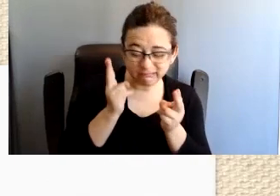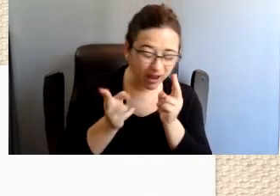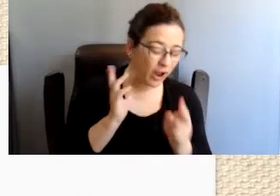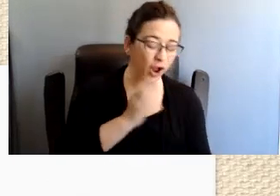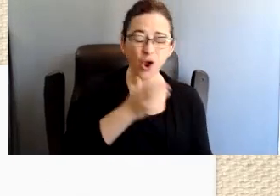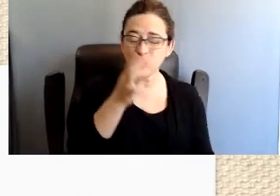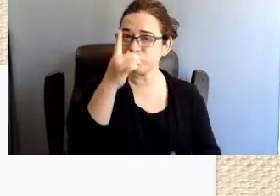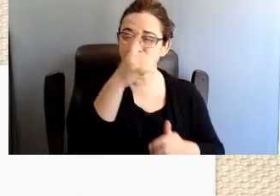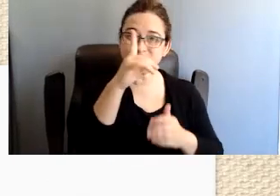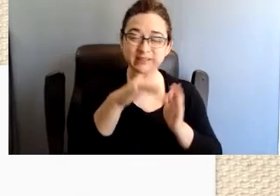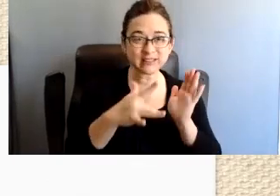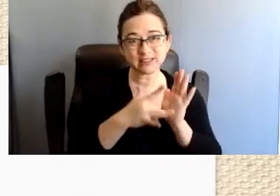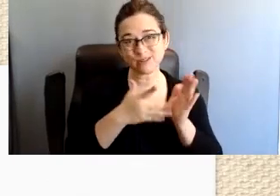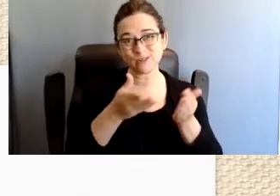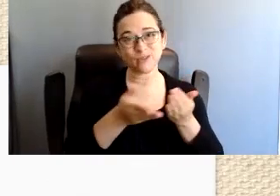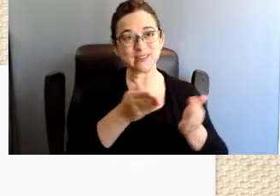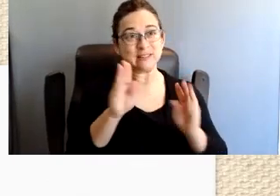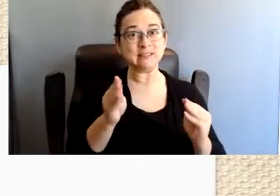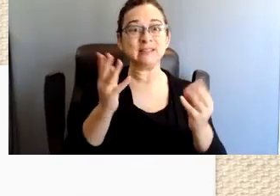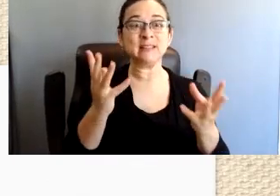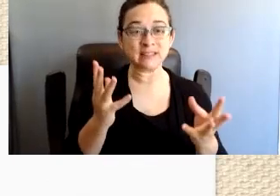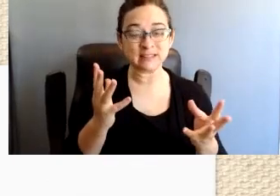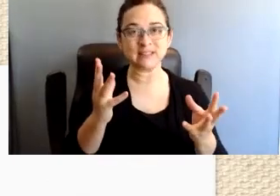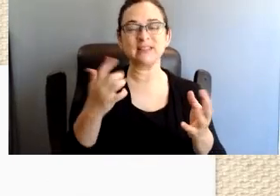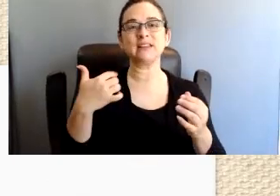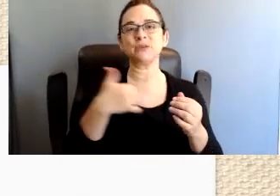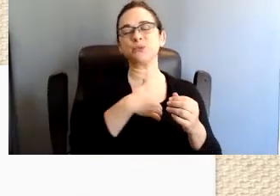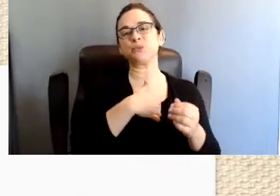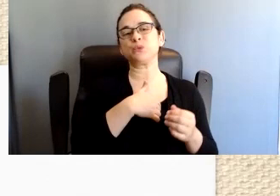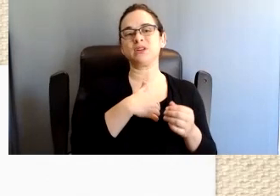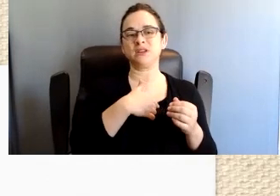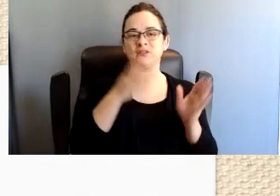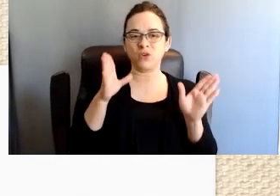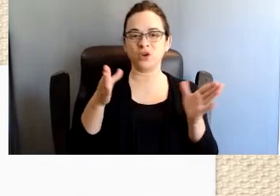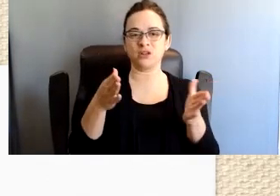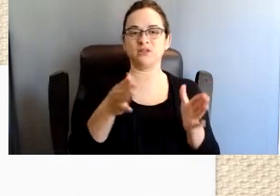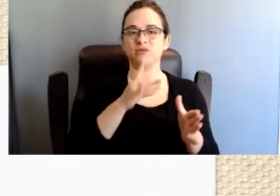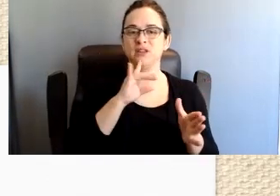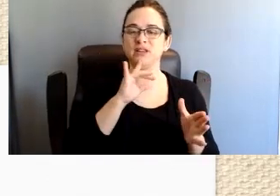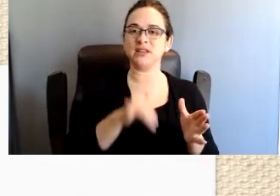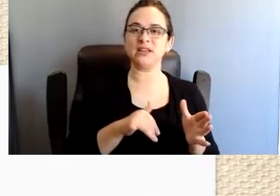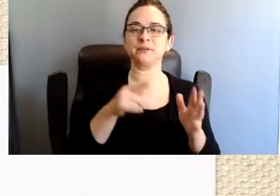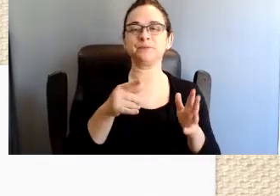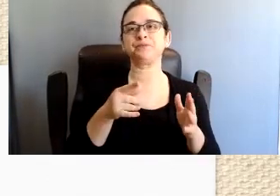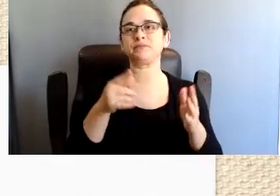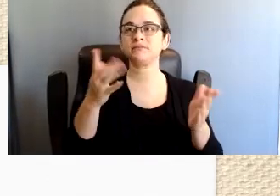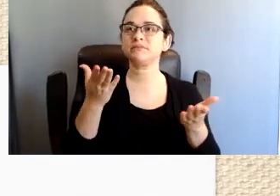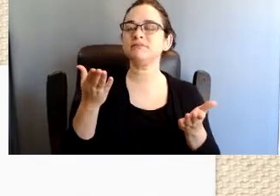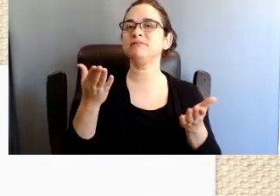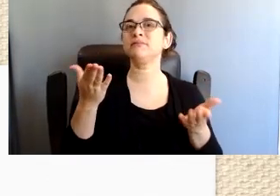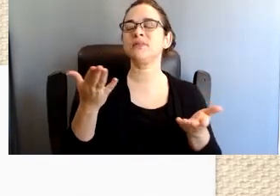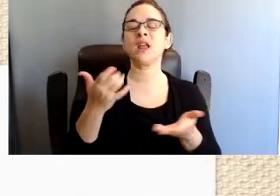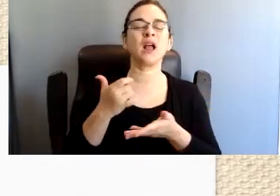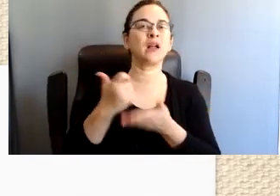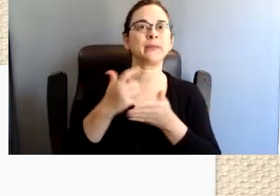Dream Centers. We focus on admissions and getting all the students, help them out come to college, bring them awareness of the things they have to meet in